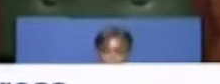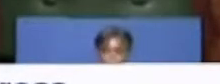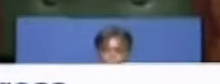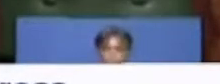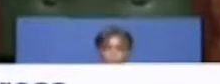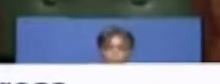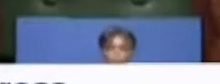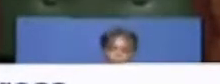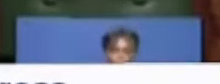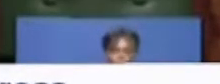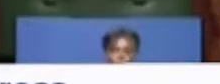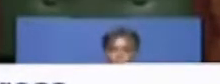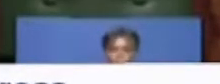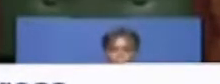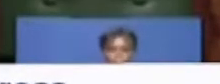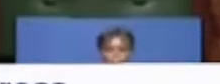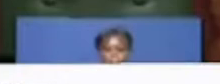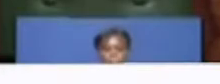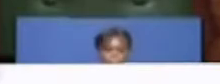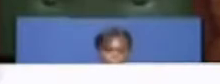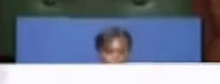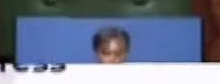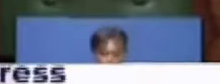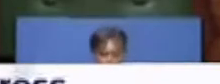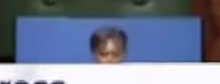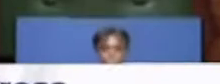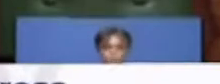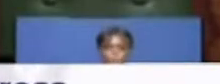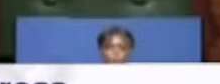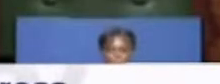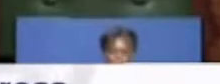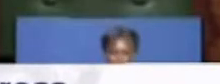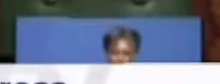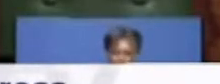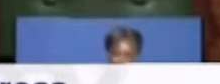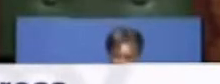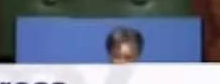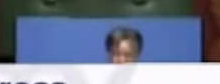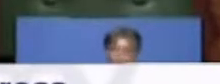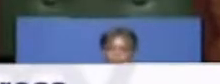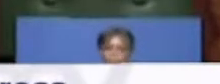last loopholes in our war against money laundering and other